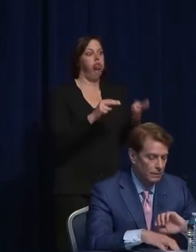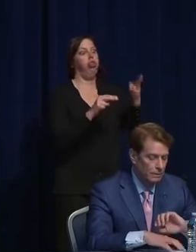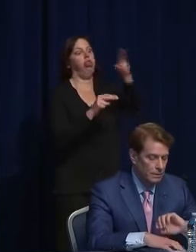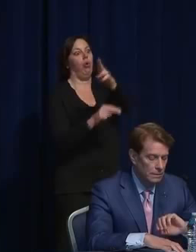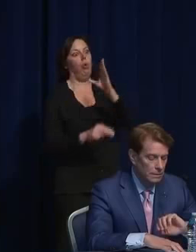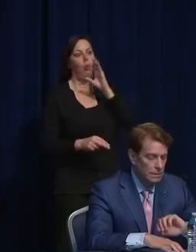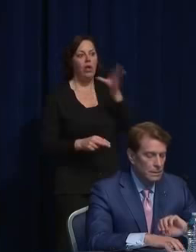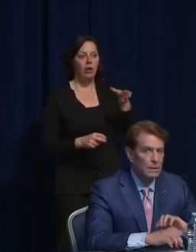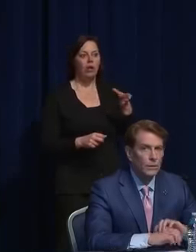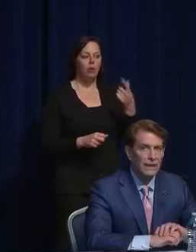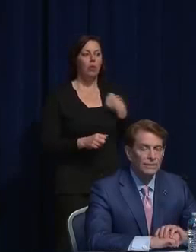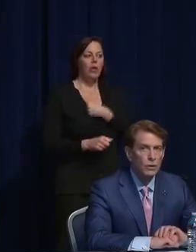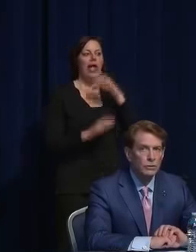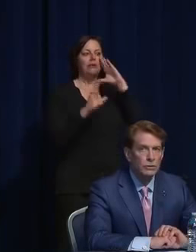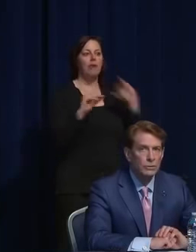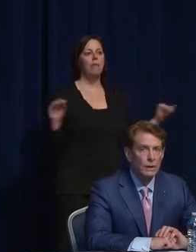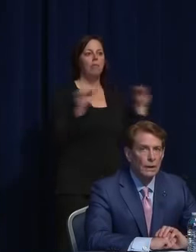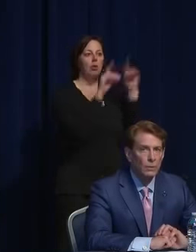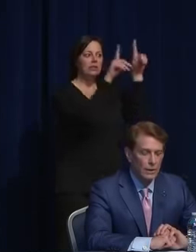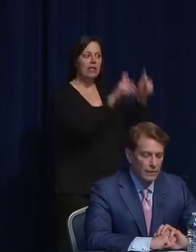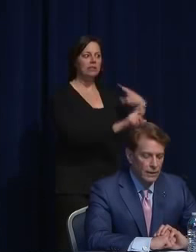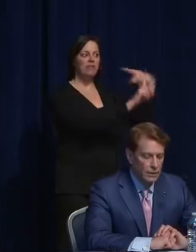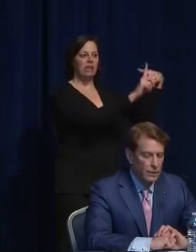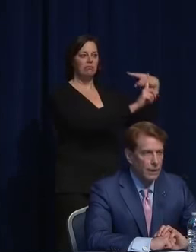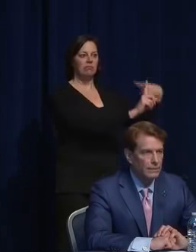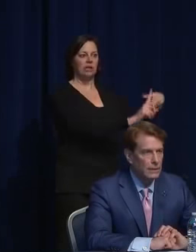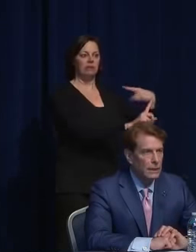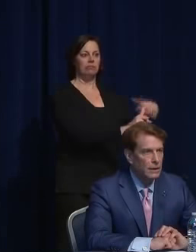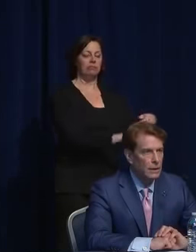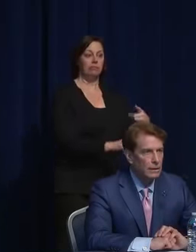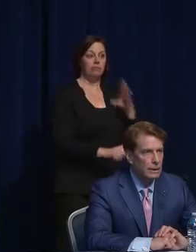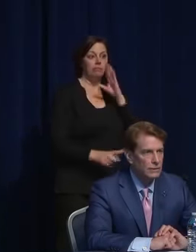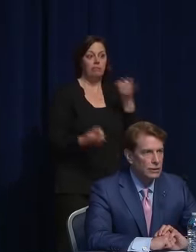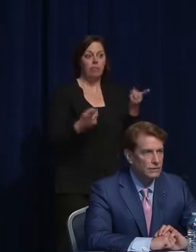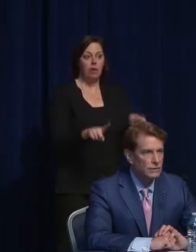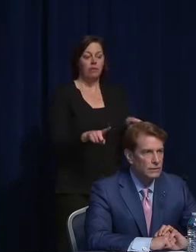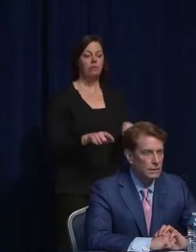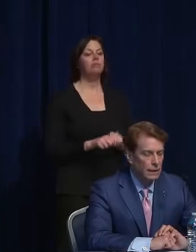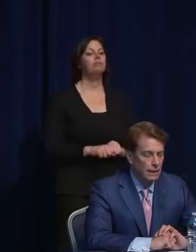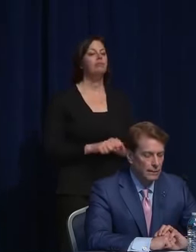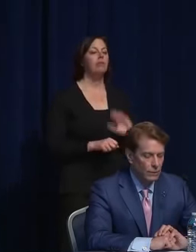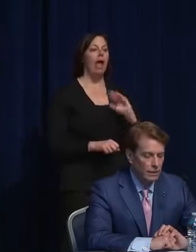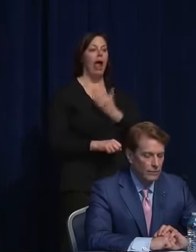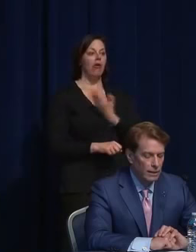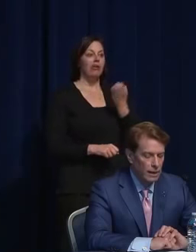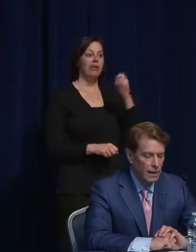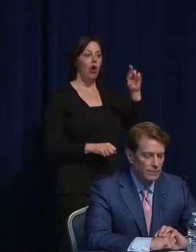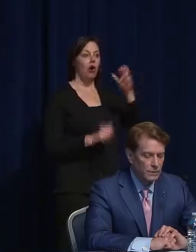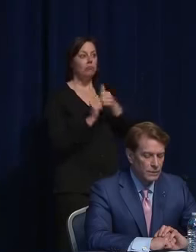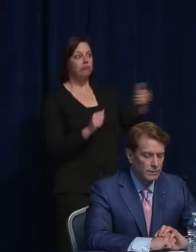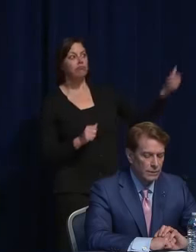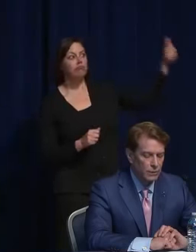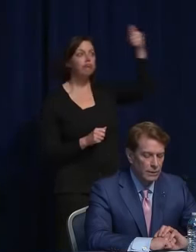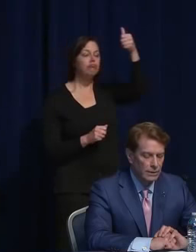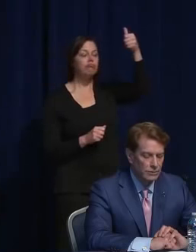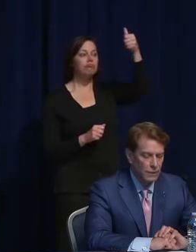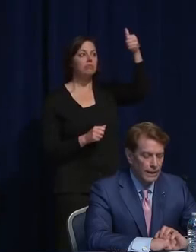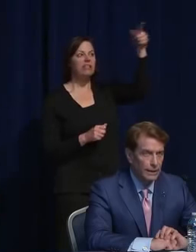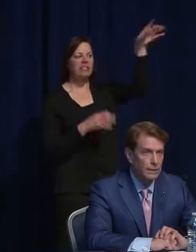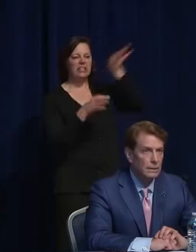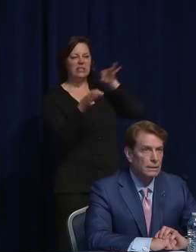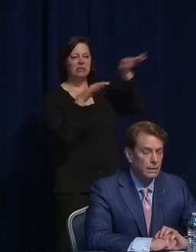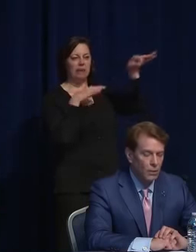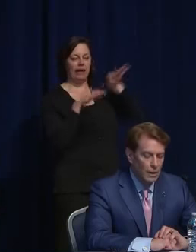available. When I spoke to one of our ER chiefs at one of our hospitals, he put it this